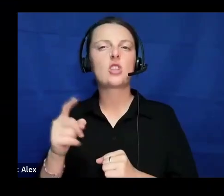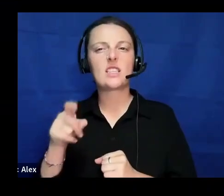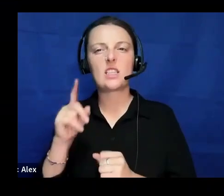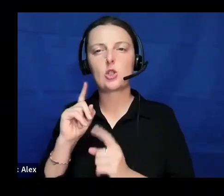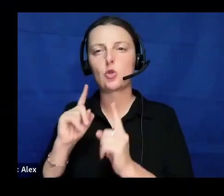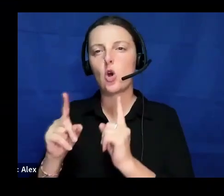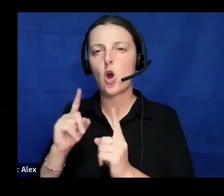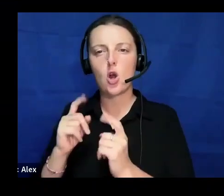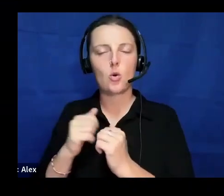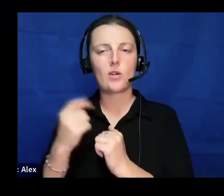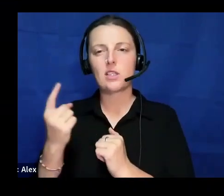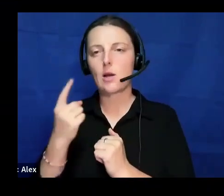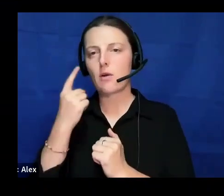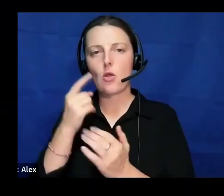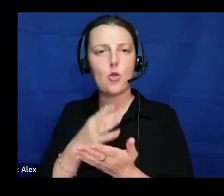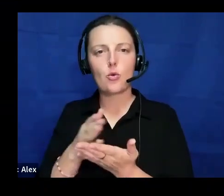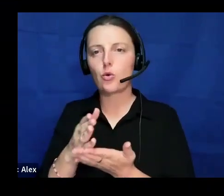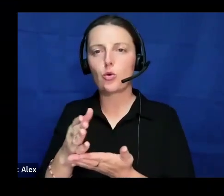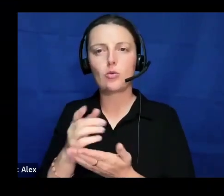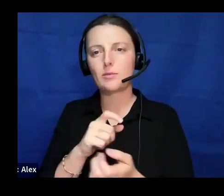some situations.